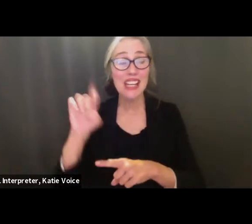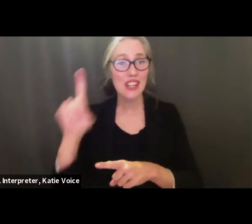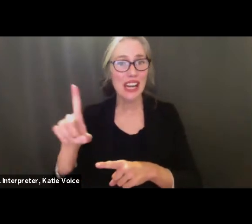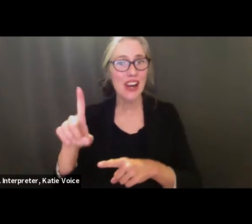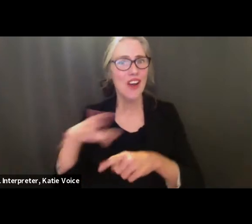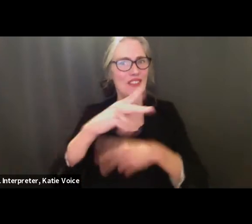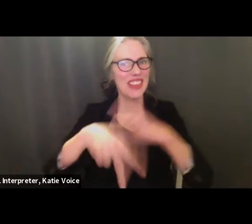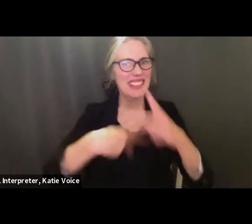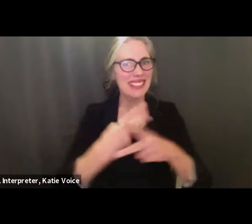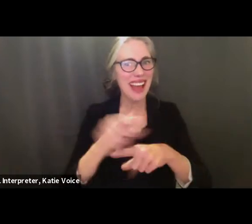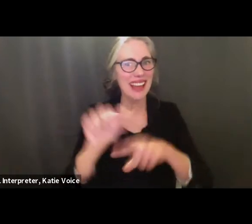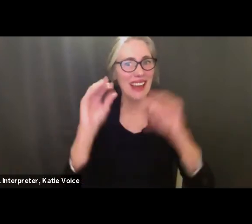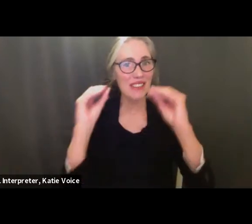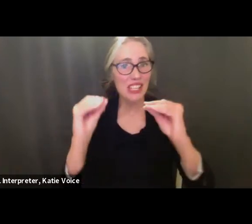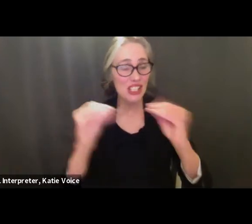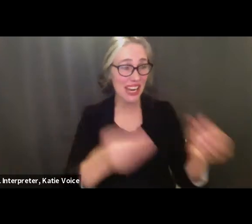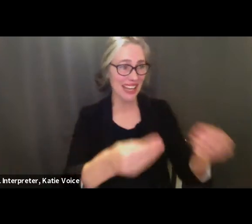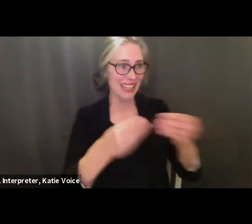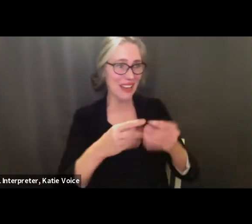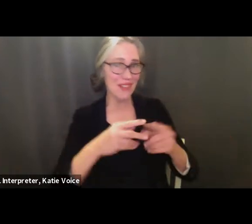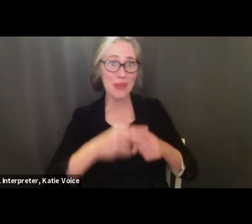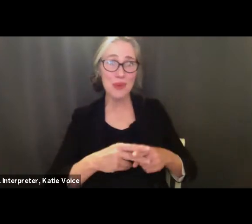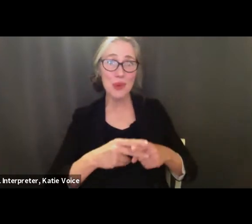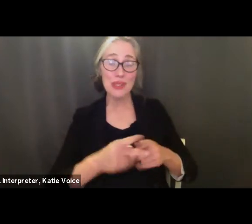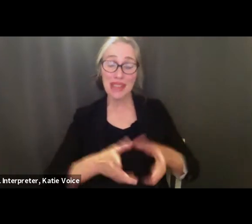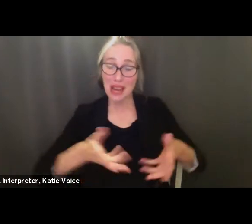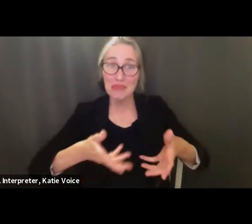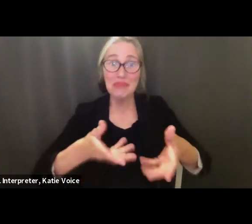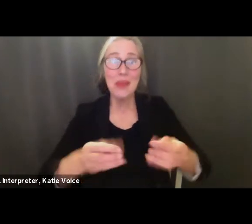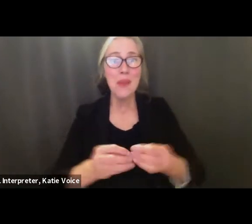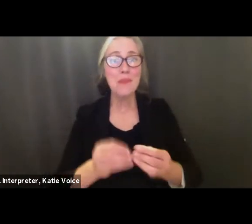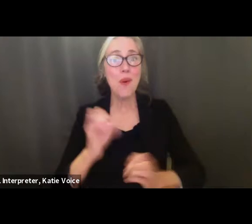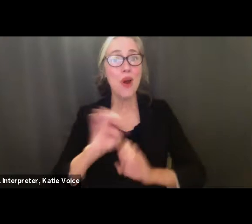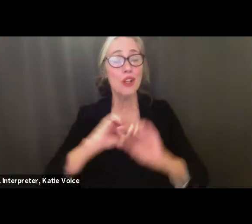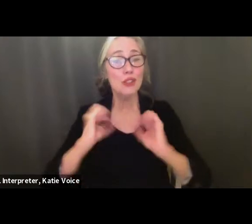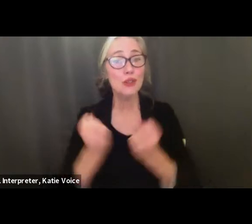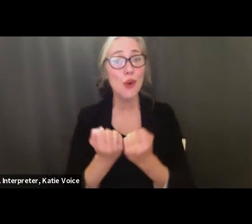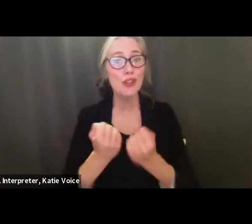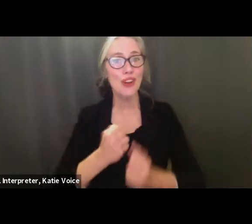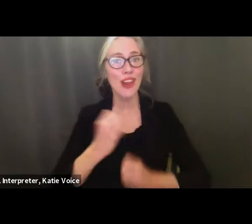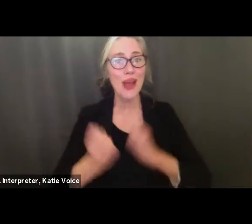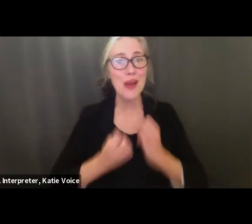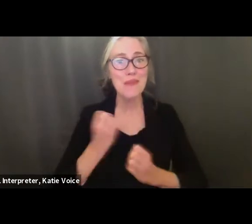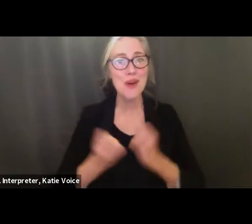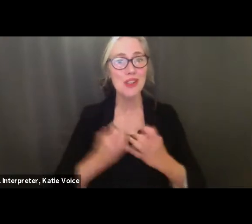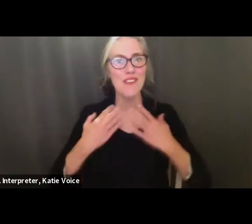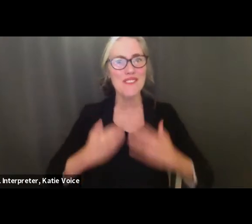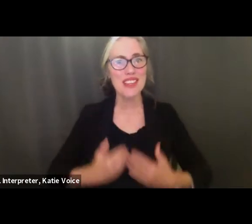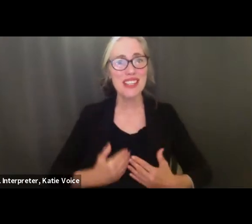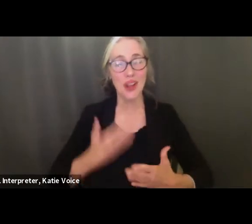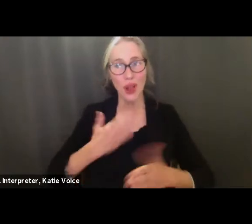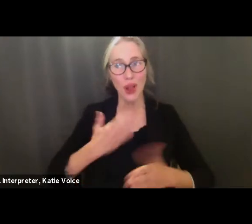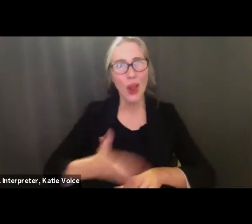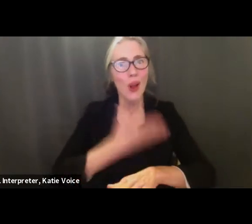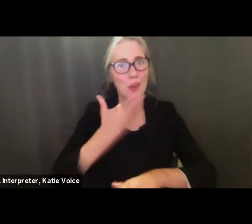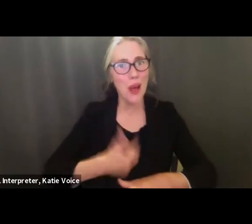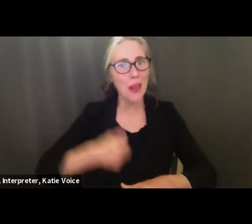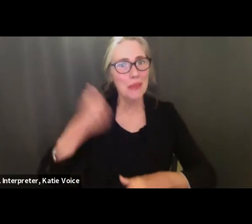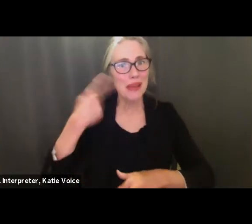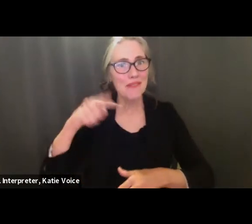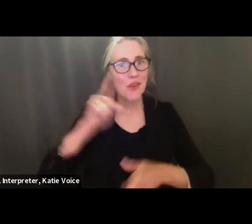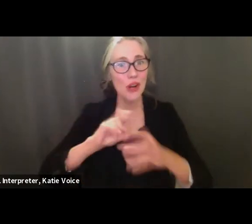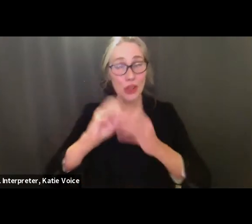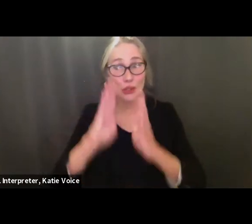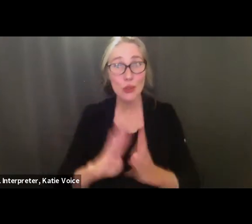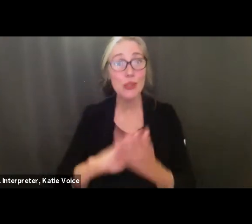then have the practical tools to foster the social, the emotional, and the physical well-being of their students, which in turn creates a learning environment